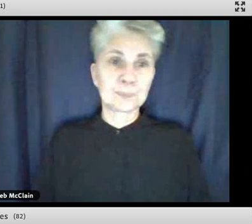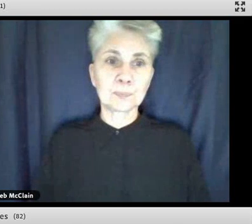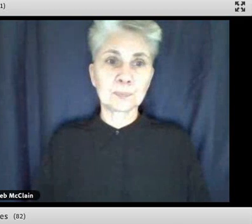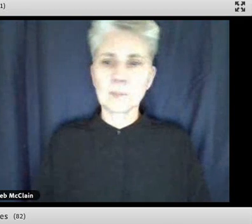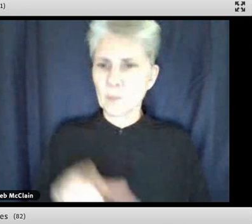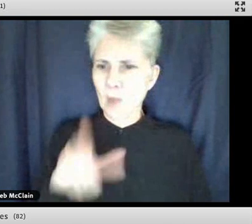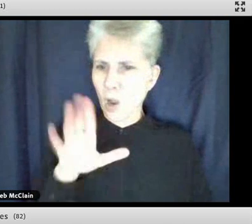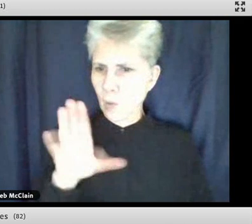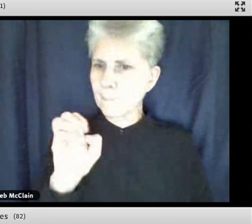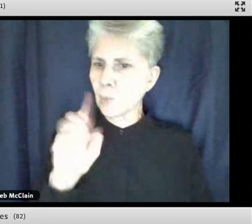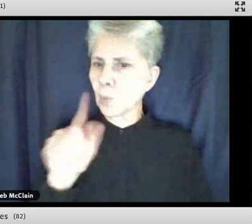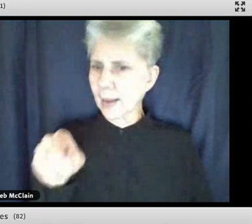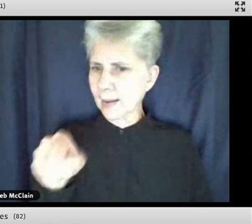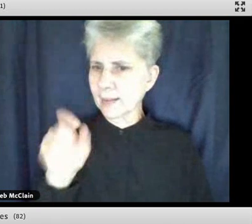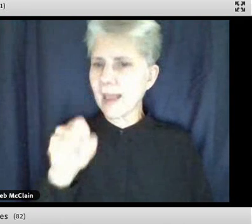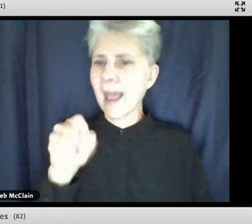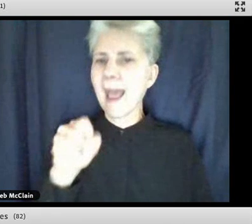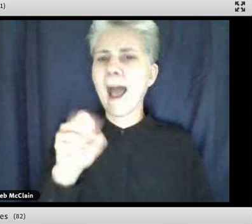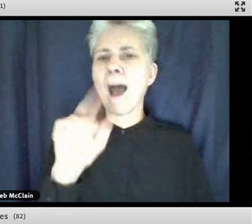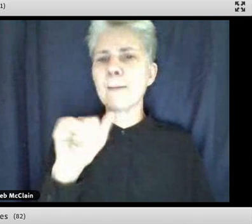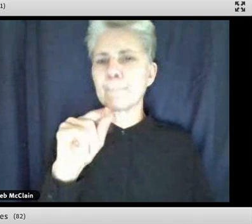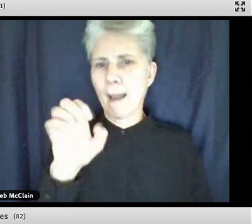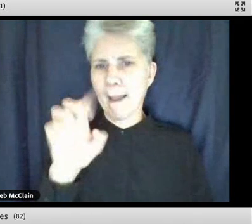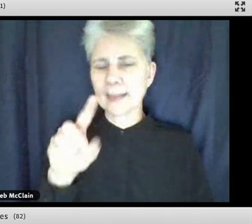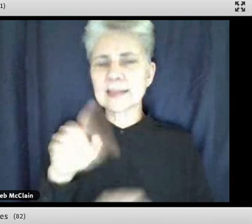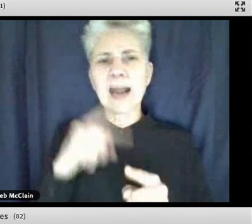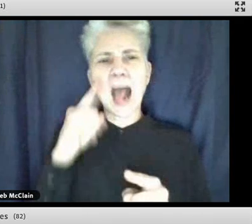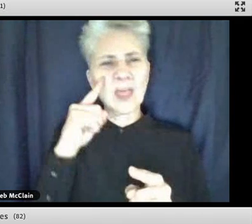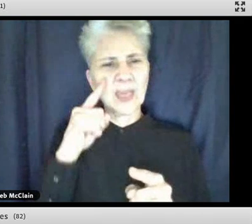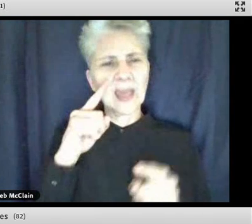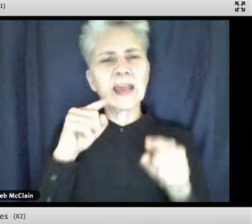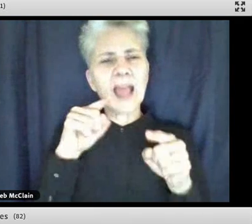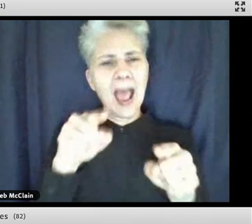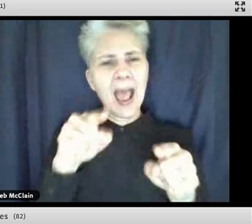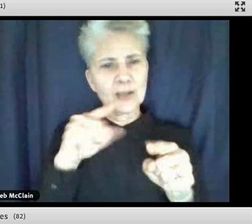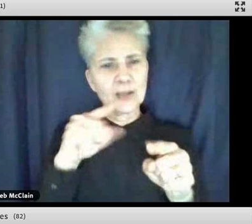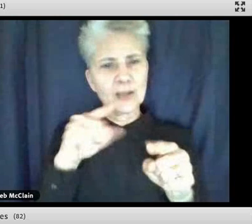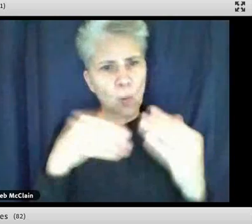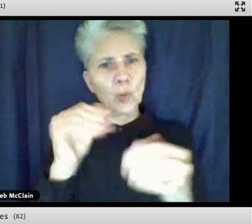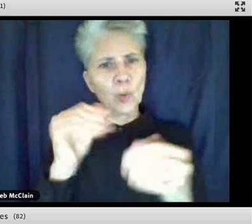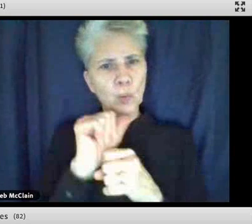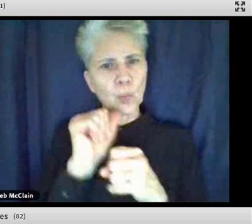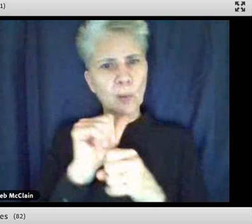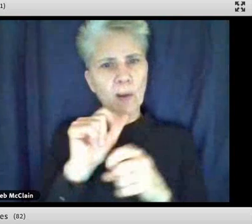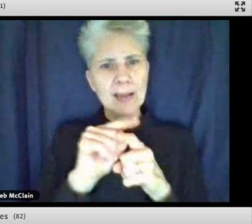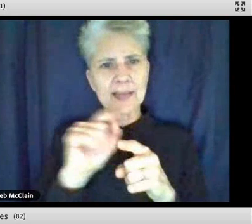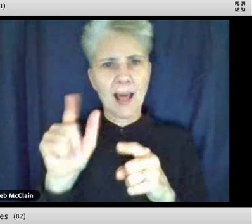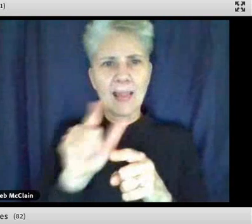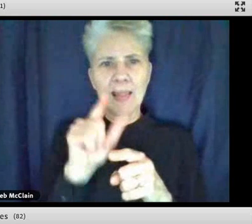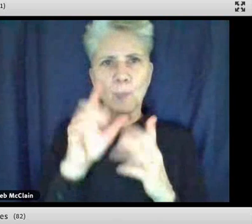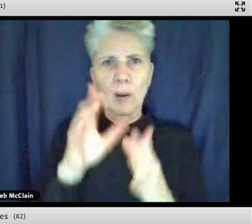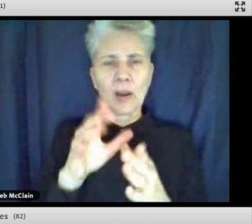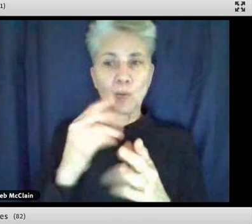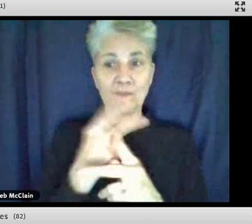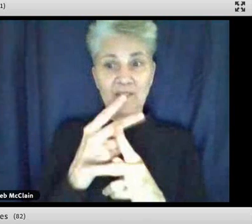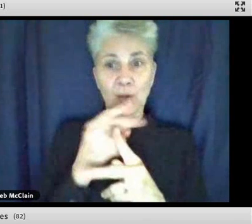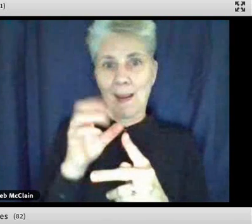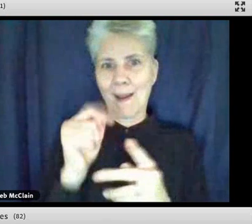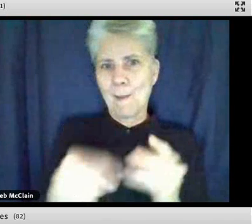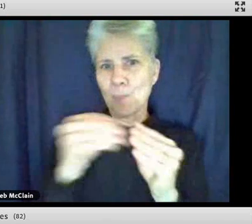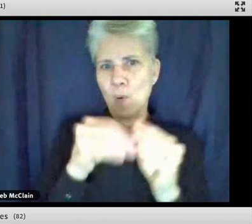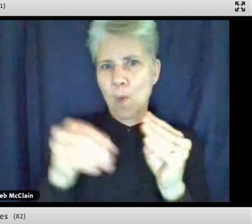Maria. Yeah, in the unbiased category. And now I think as you go through your career as a librarian, you kind of figure that out more than you do,